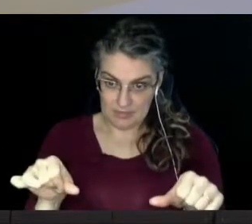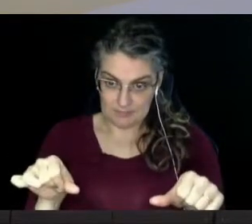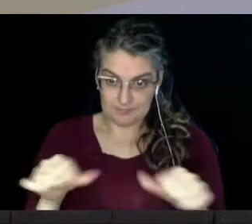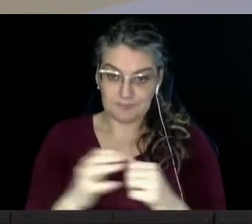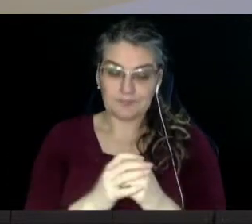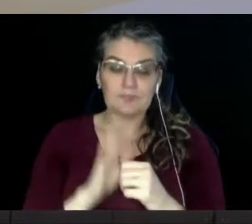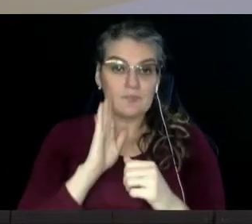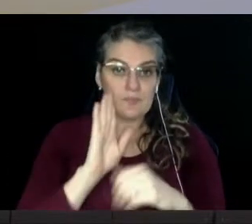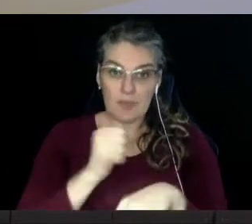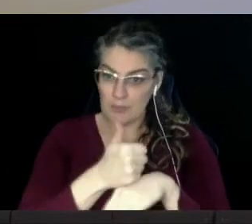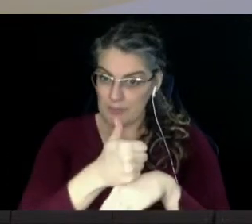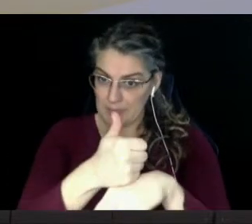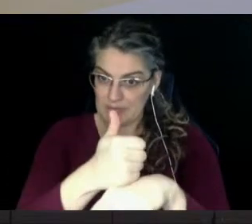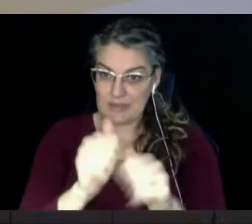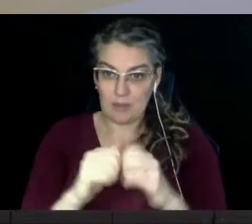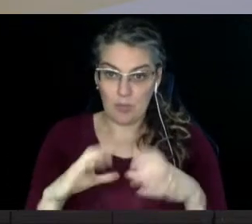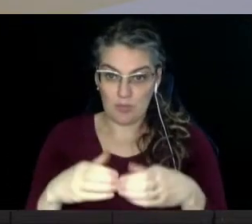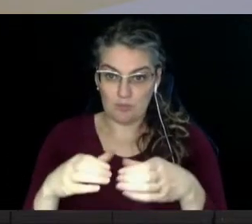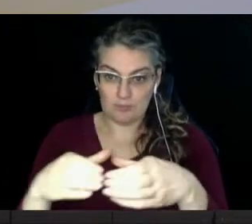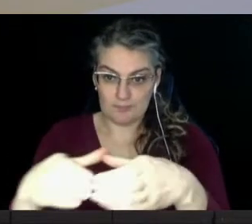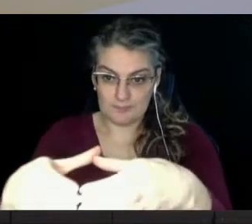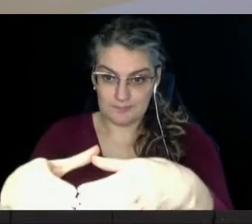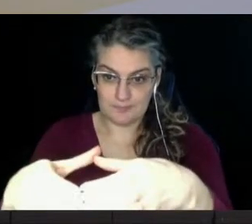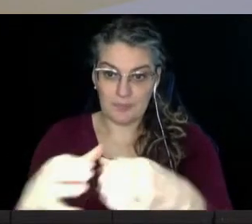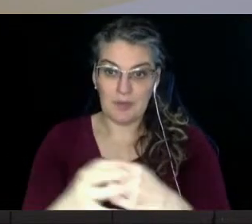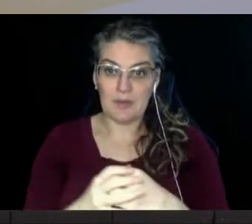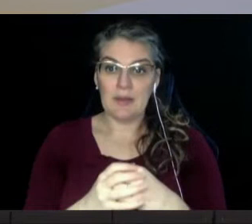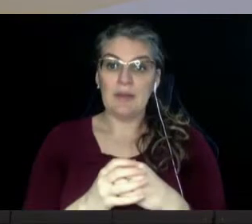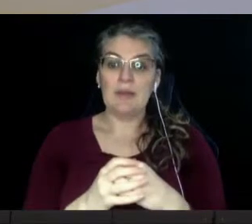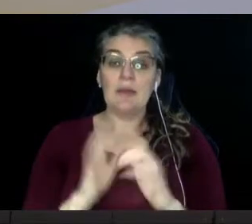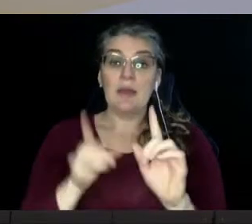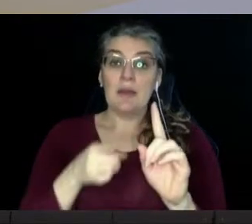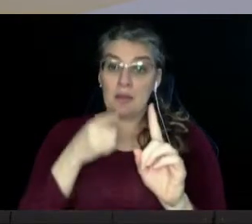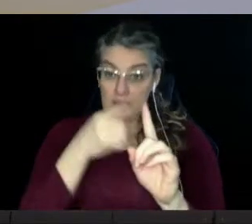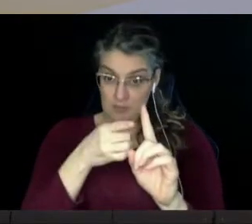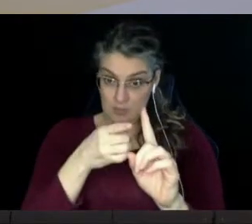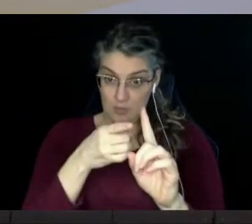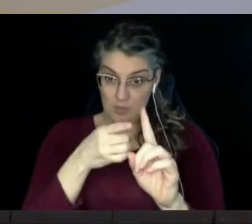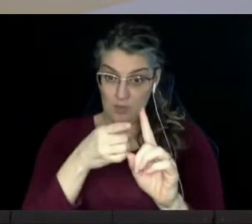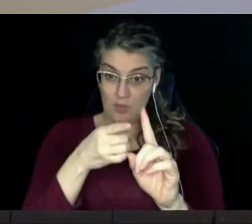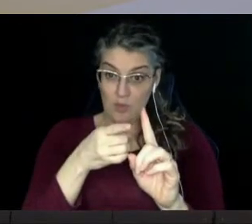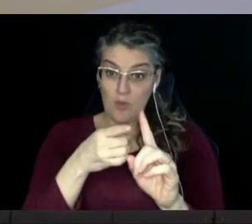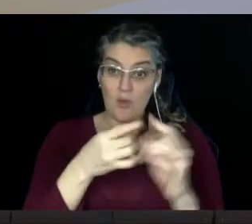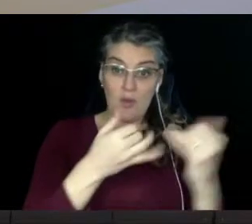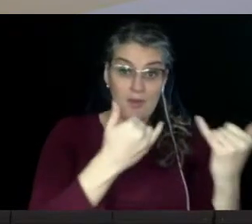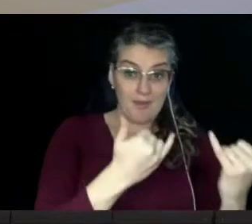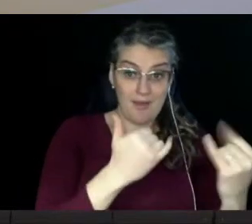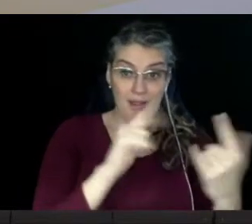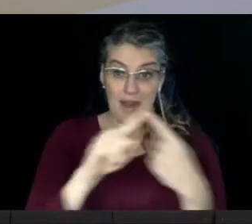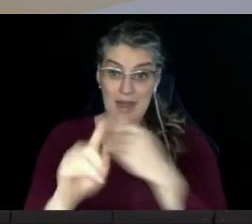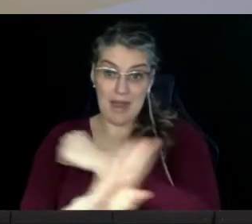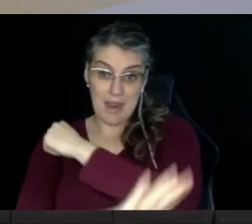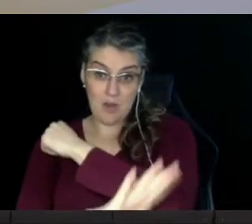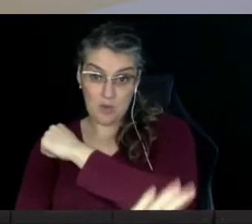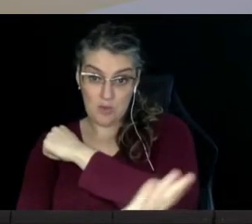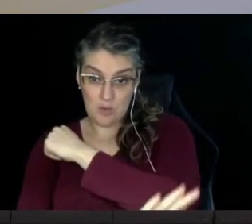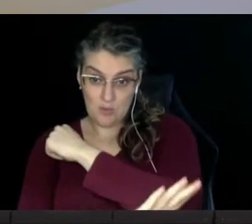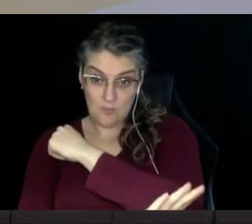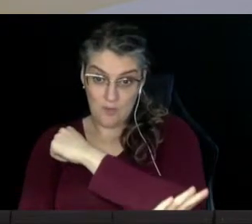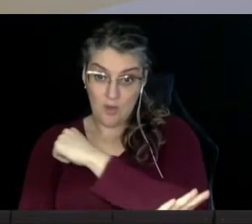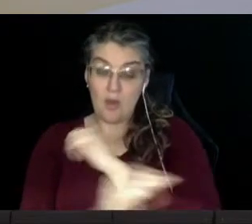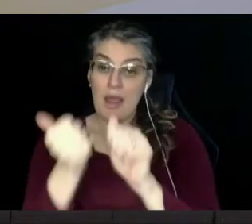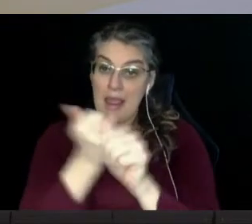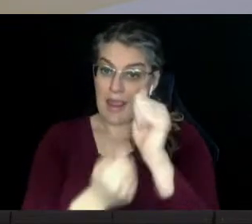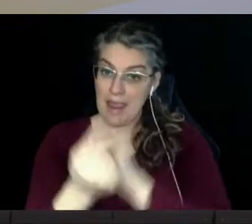with 2 doses of vaccine, and we are on track to do this by the fall. 1 dose of vaccine provides good immunity